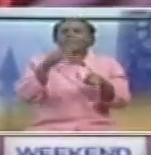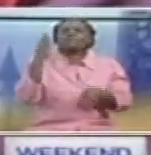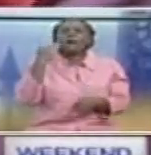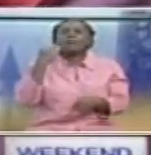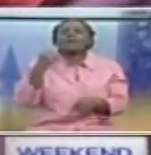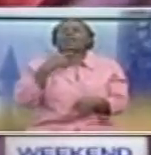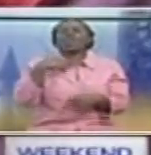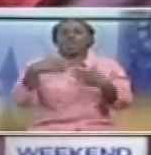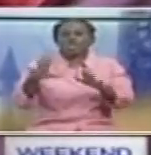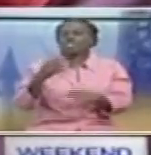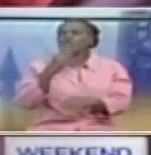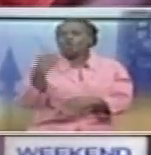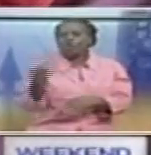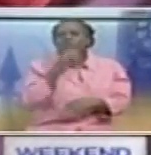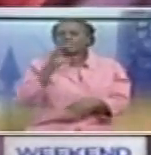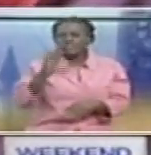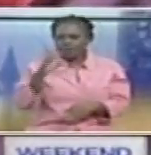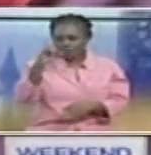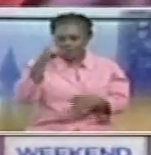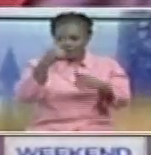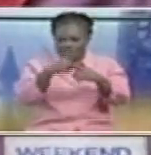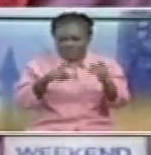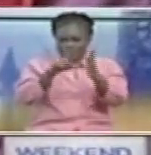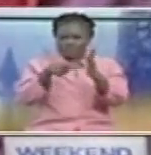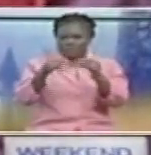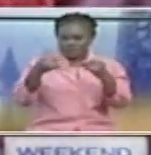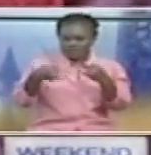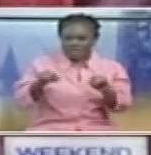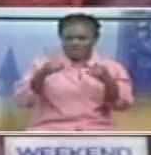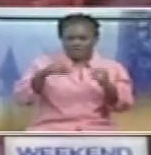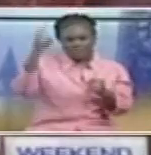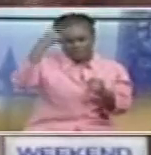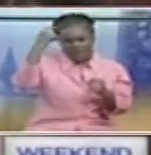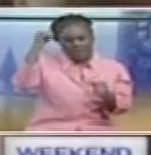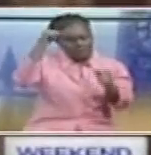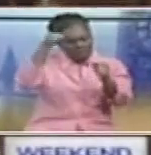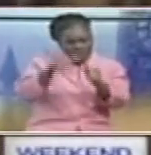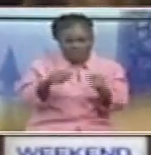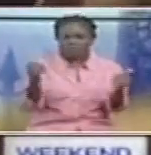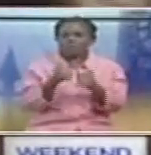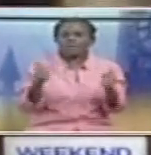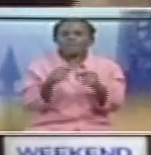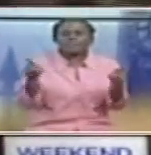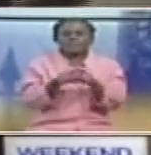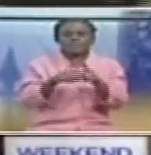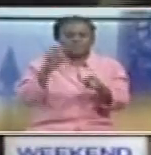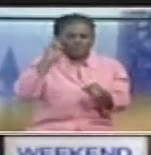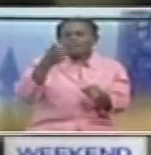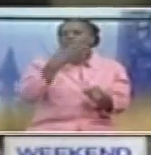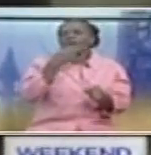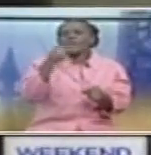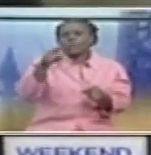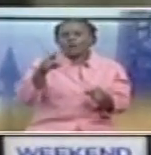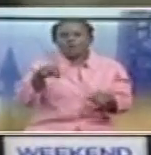mourns her only son. 1.5 years after his death, she tries to fill her mind with the good memories, like how Suleiman had seen his father